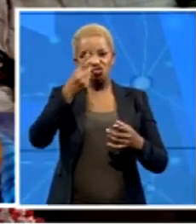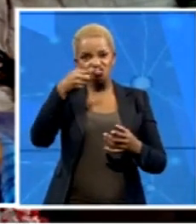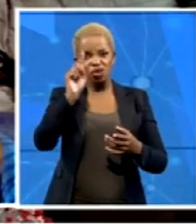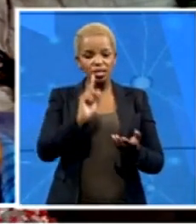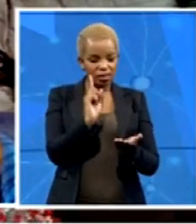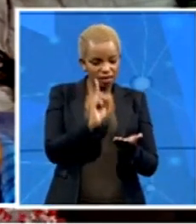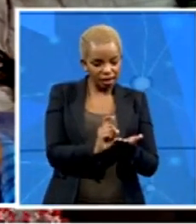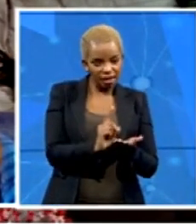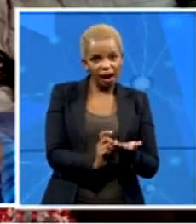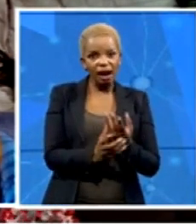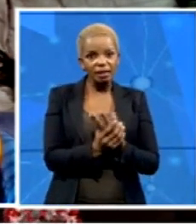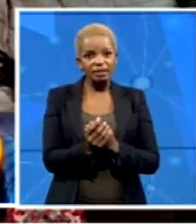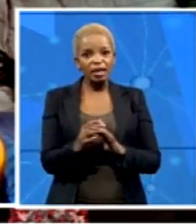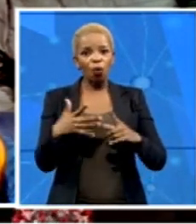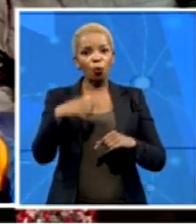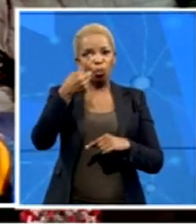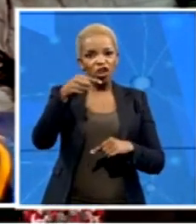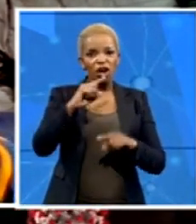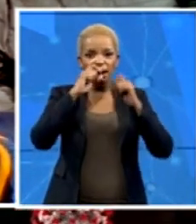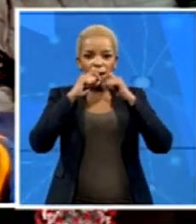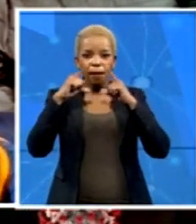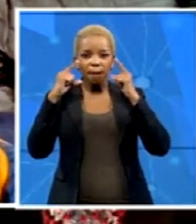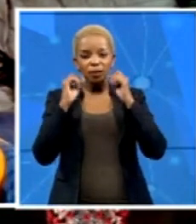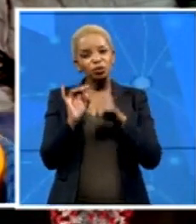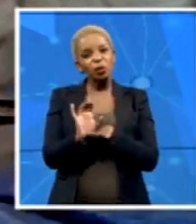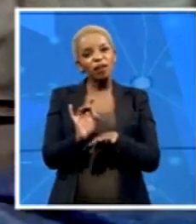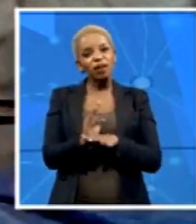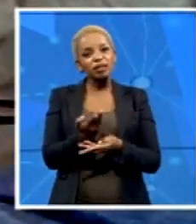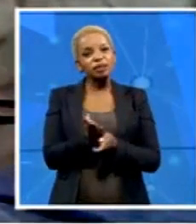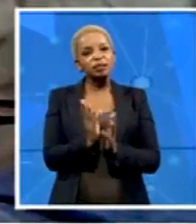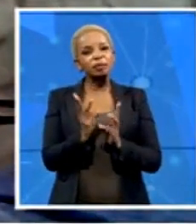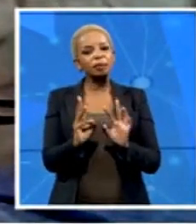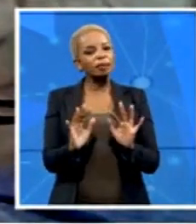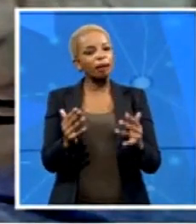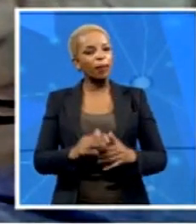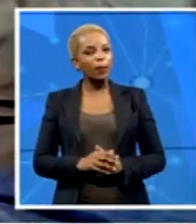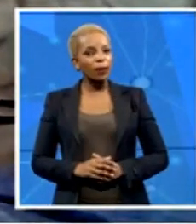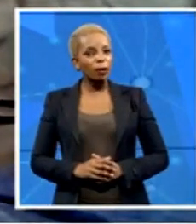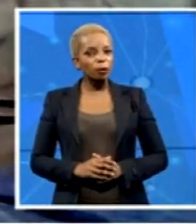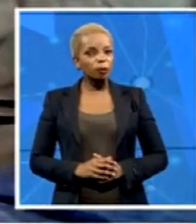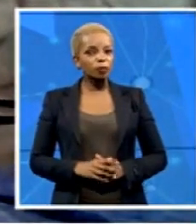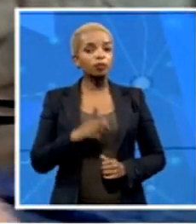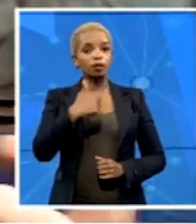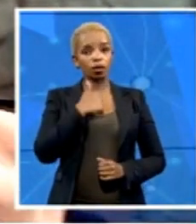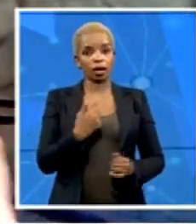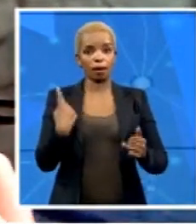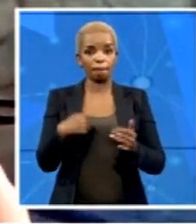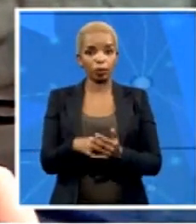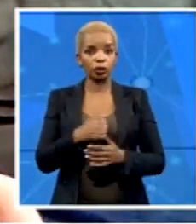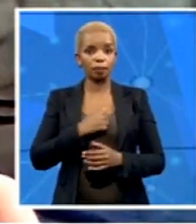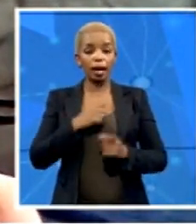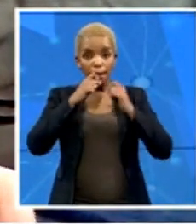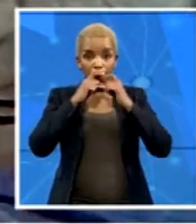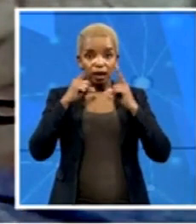give our viewers? So I actually bought a mask from overseas called a VOG mask, and it has a